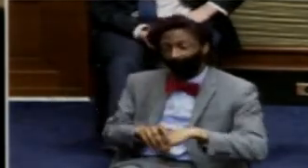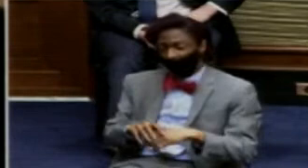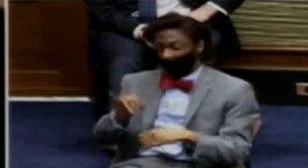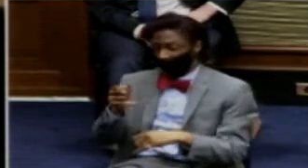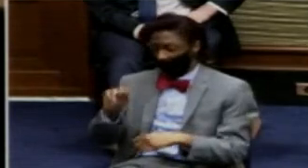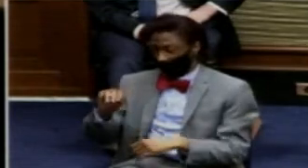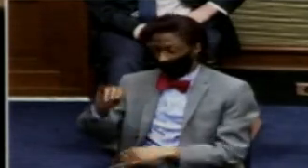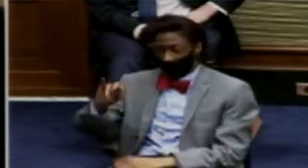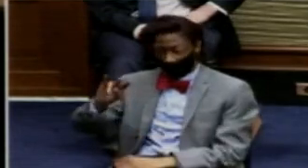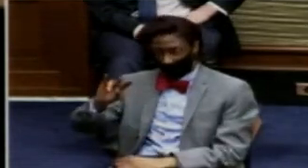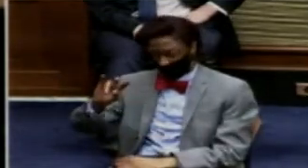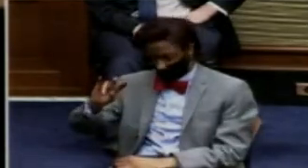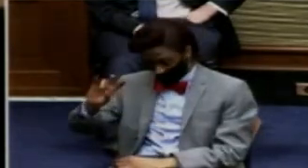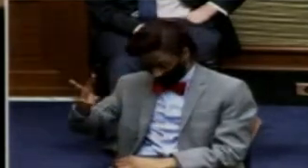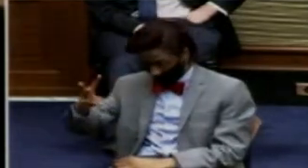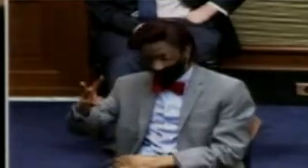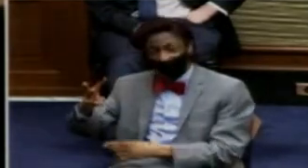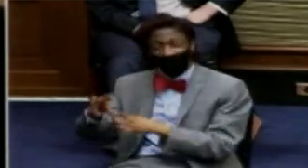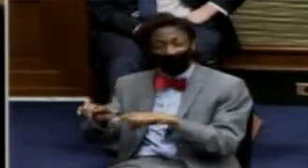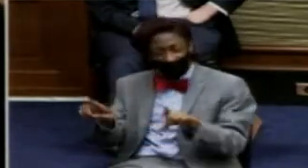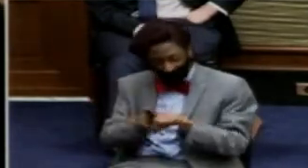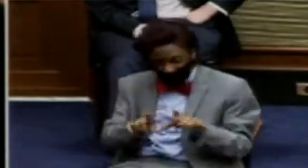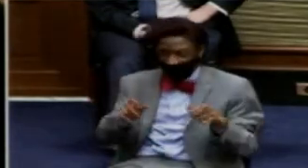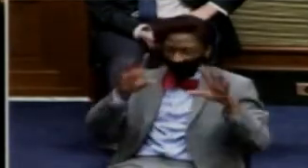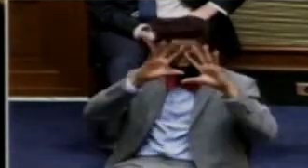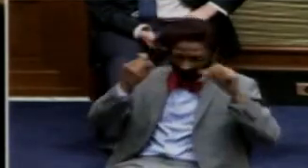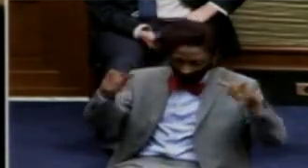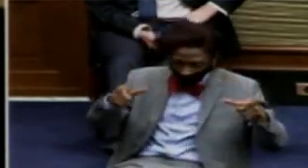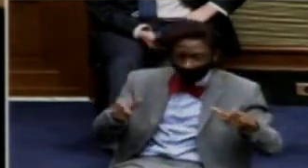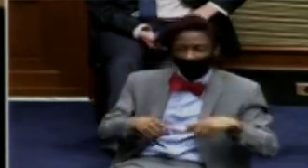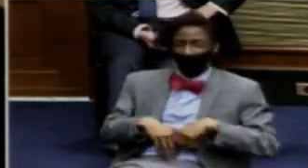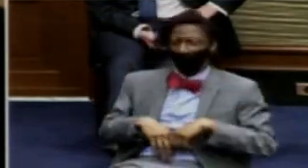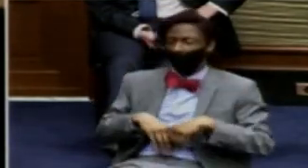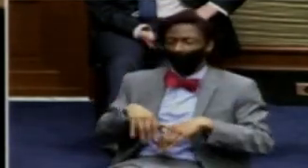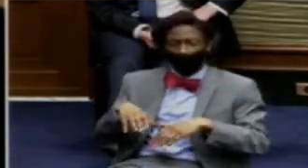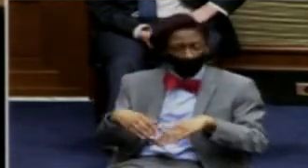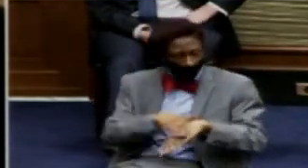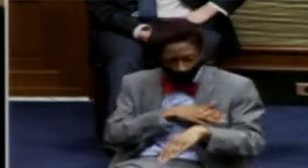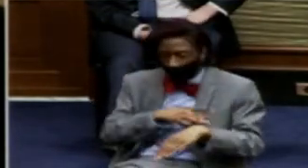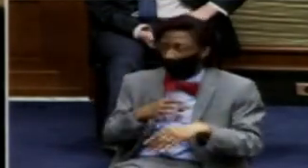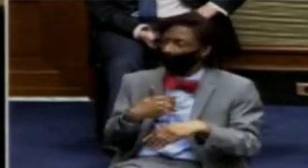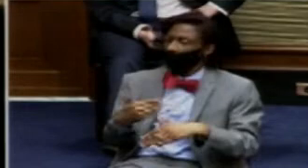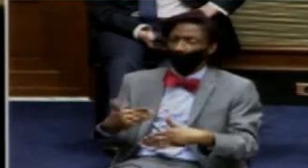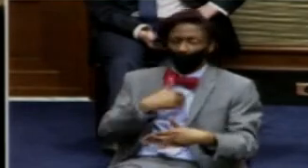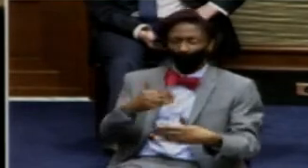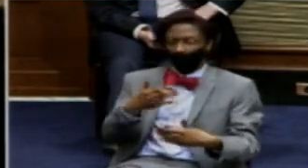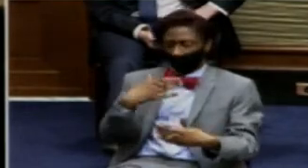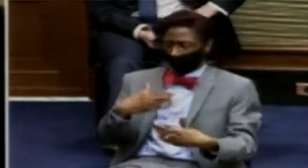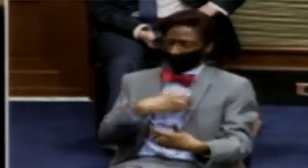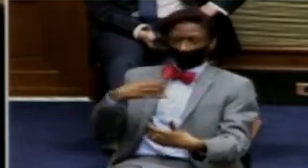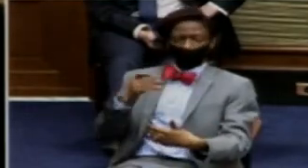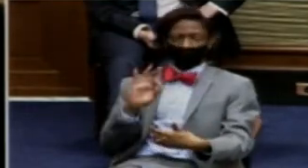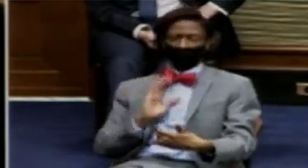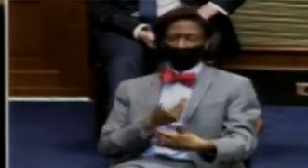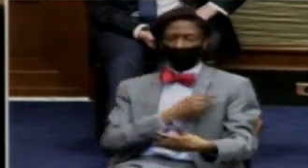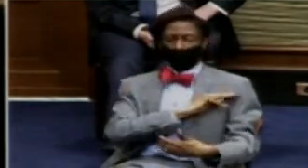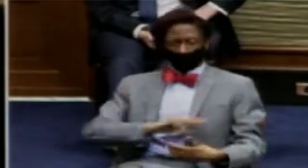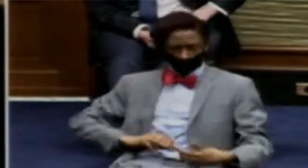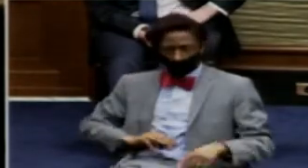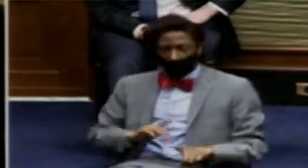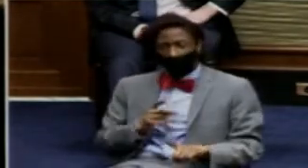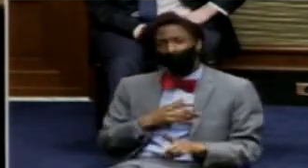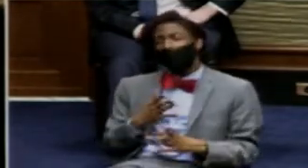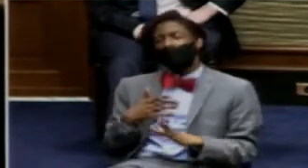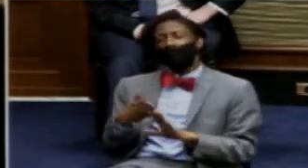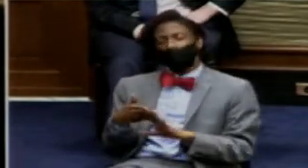administration dragged its heels for hours, again over the objections of our mayor, before finally deploying DC's